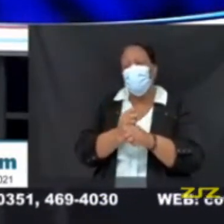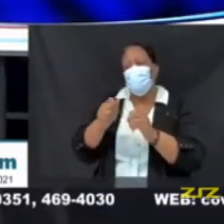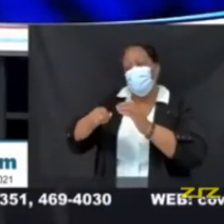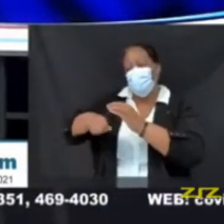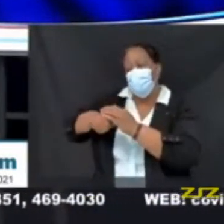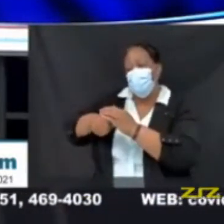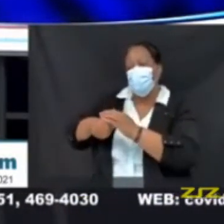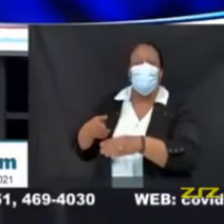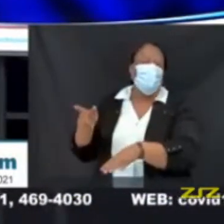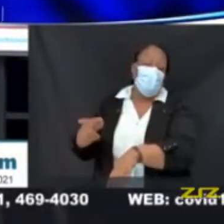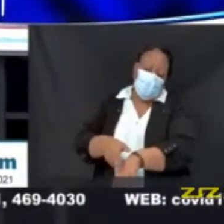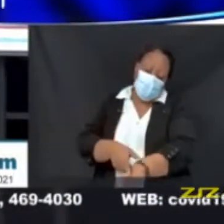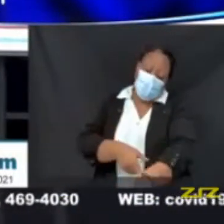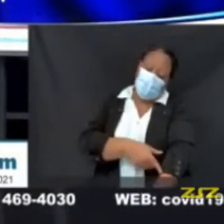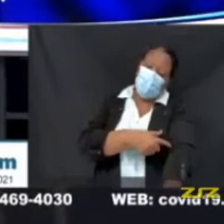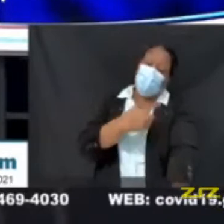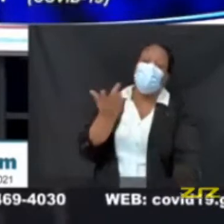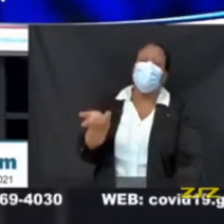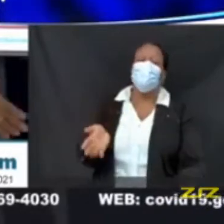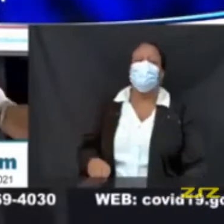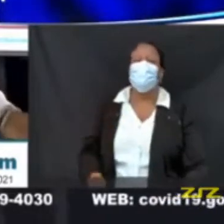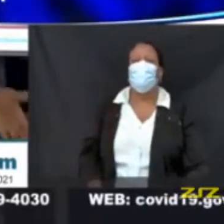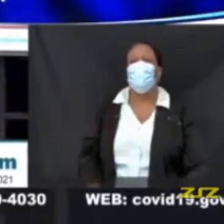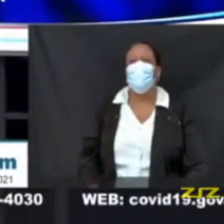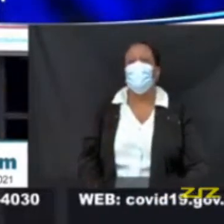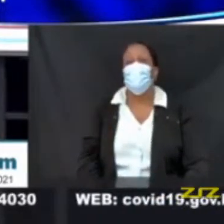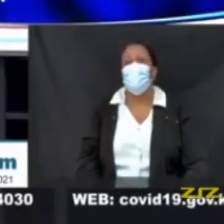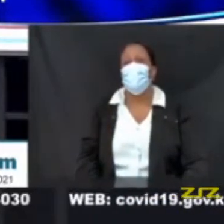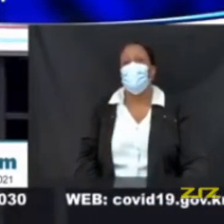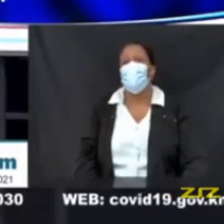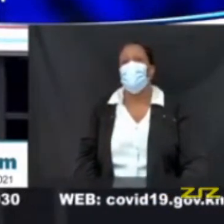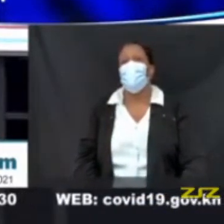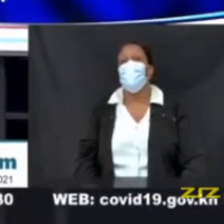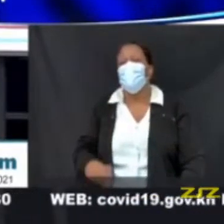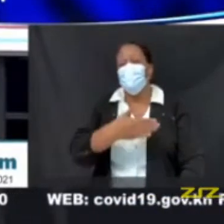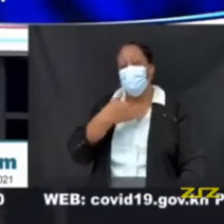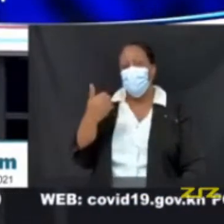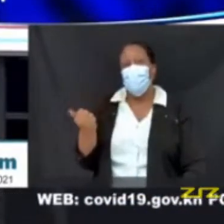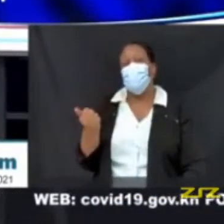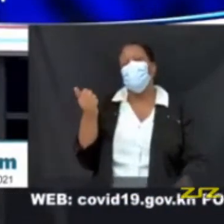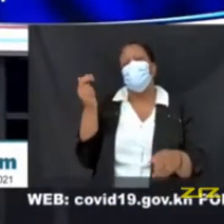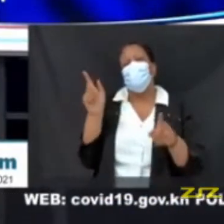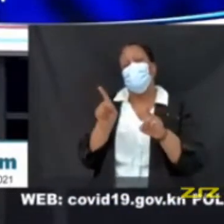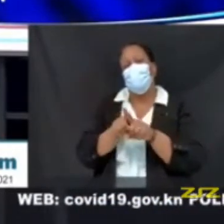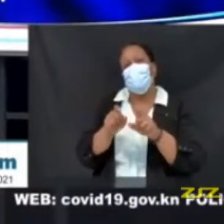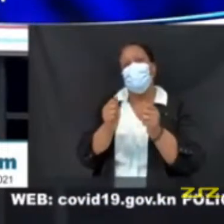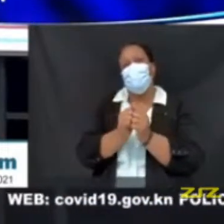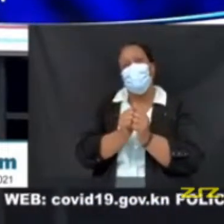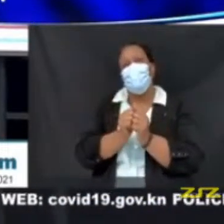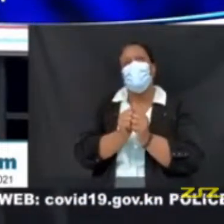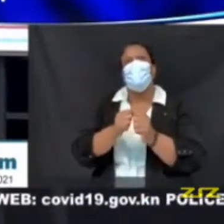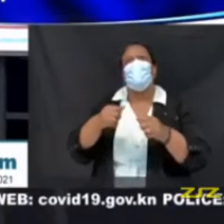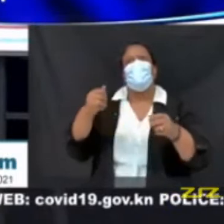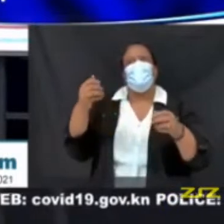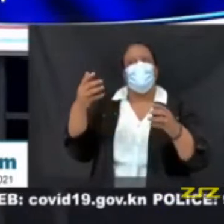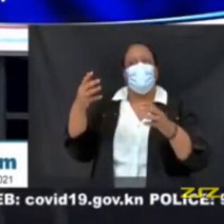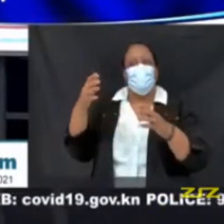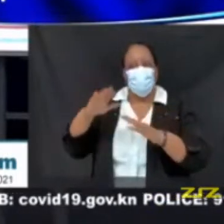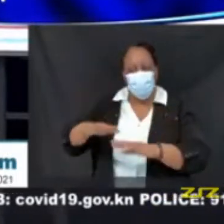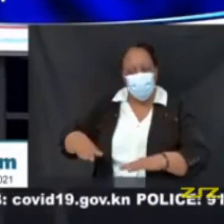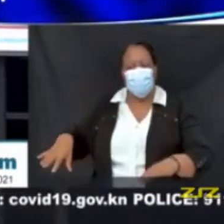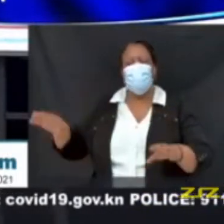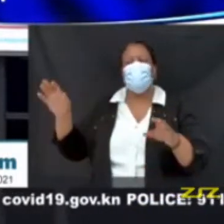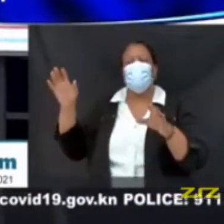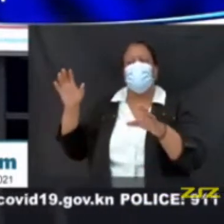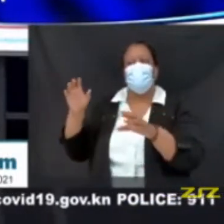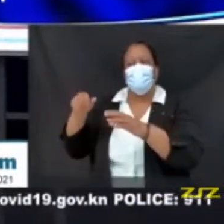starts counting the 14 days from the time they entered, the mother would have to be there for the period of time that the child is there. If another